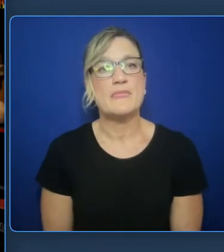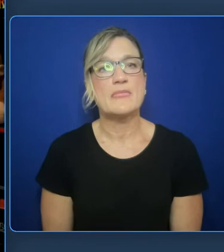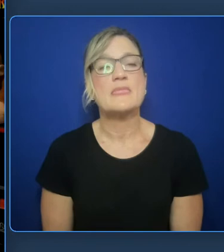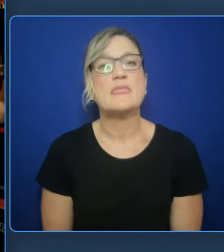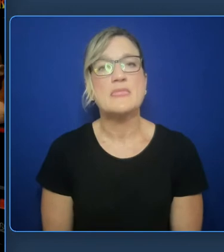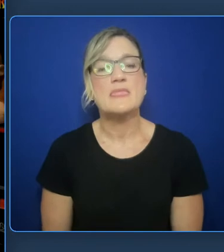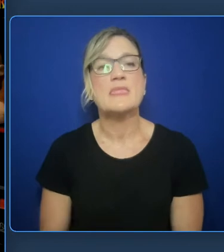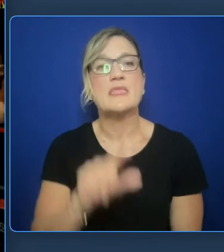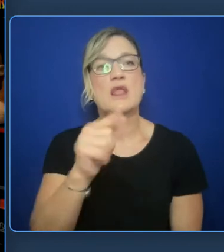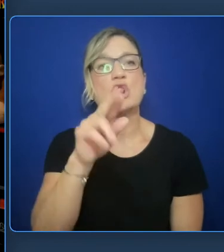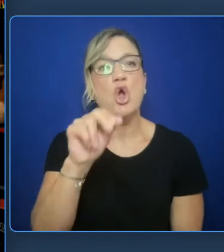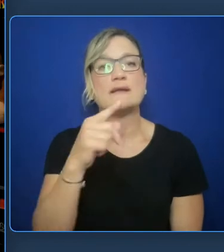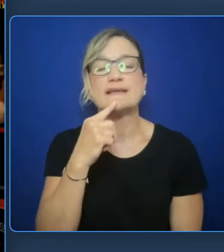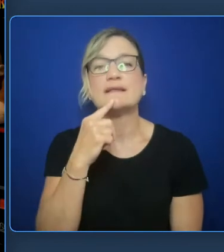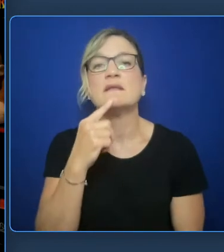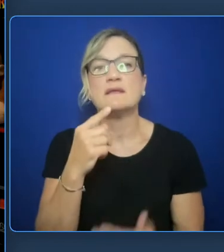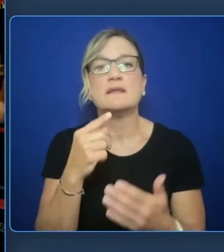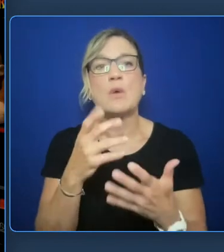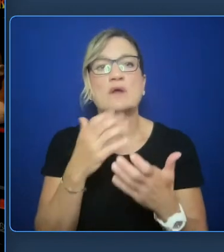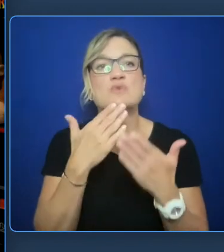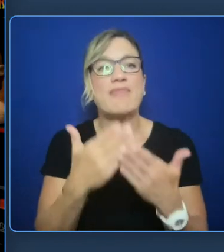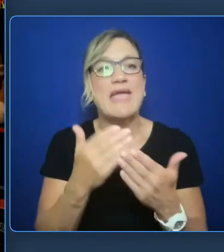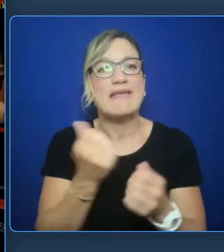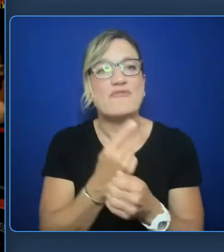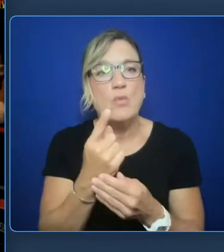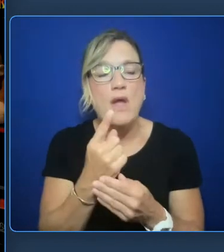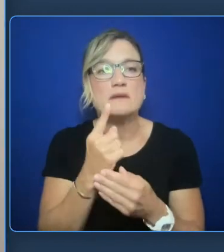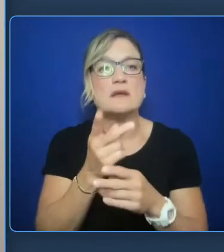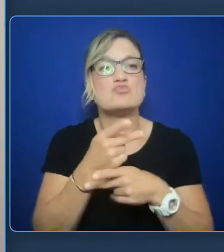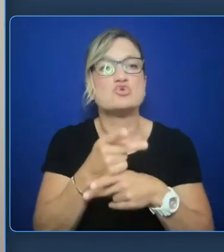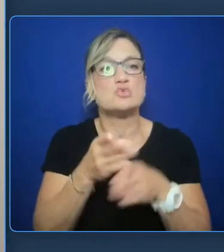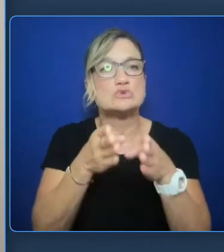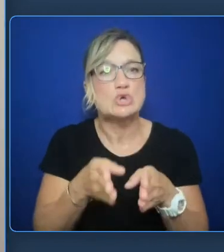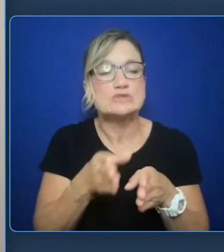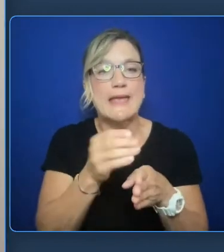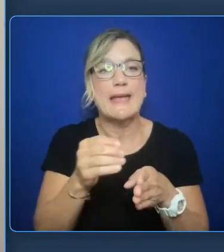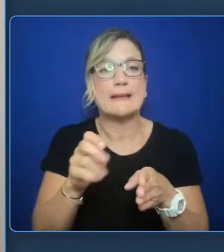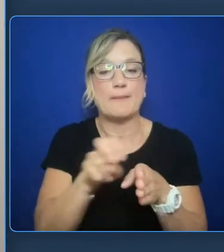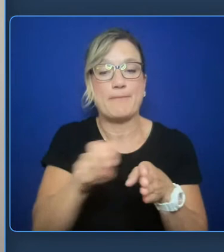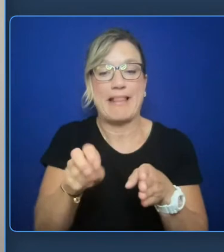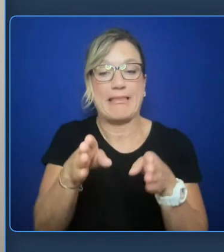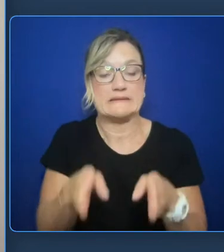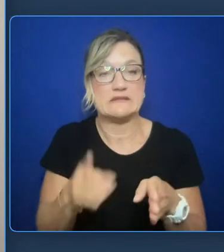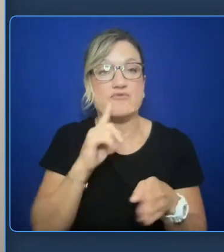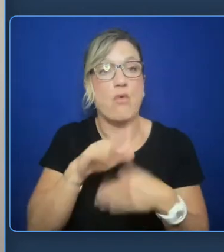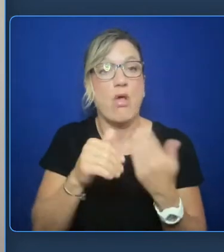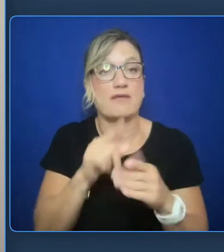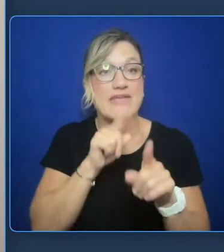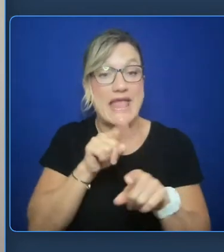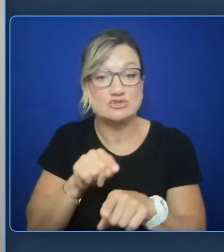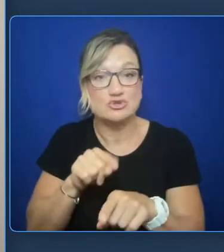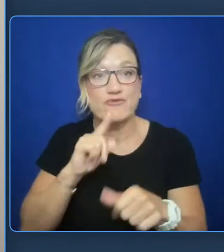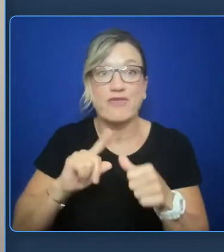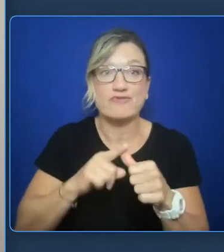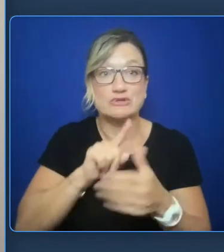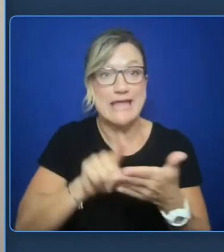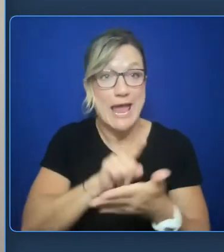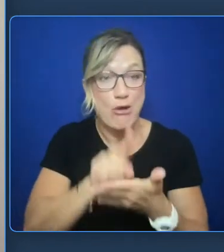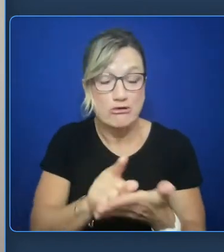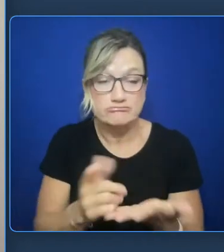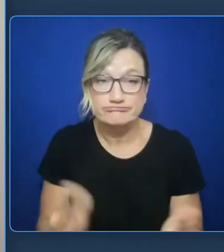Very good. And I want to thank everyone, our producers and our panelists, for all the answers in the first